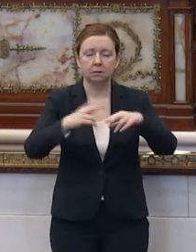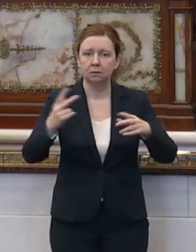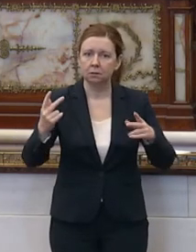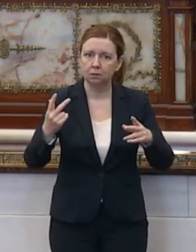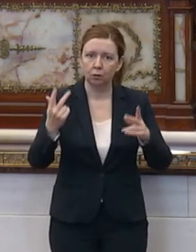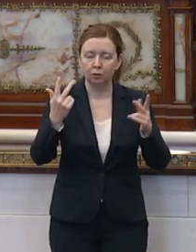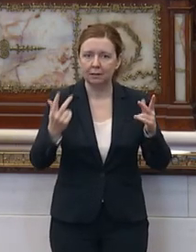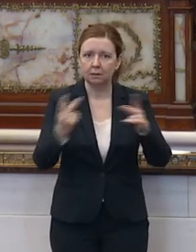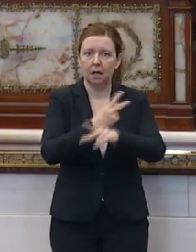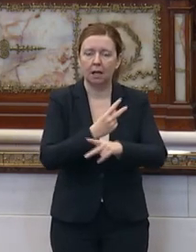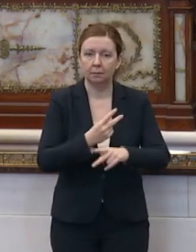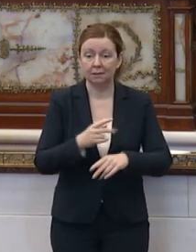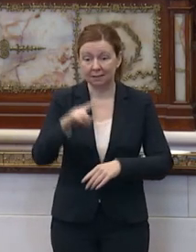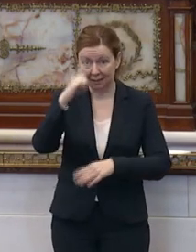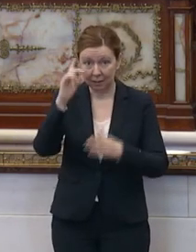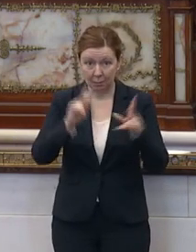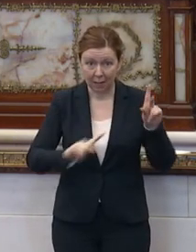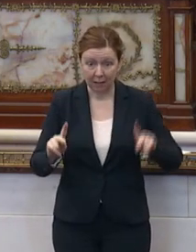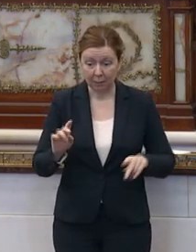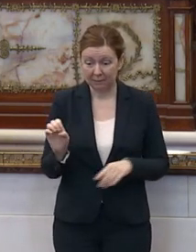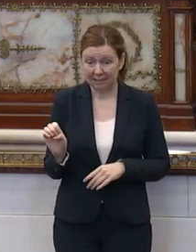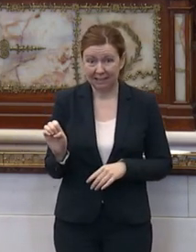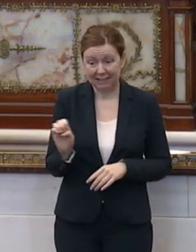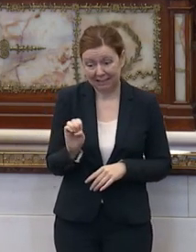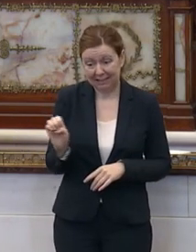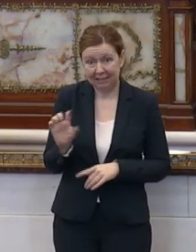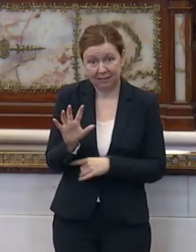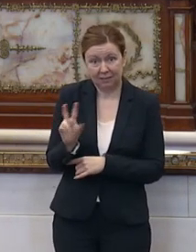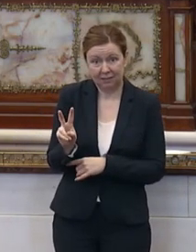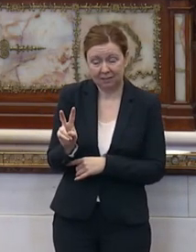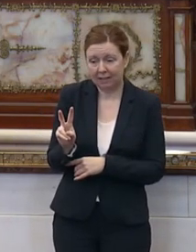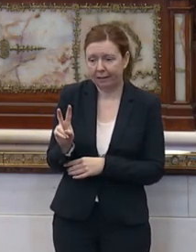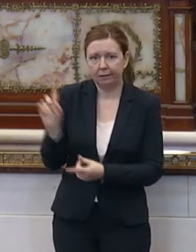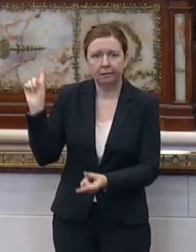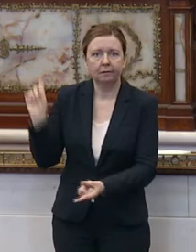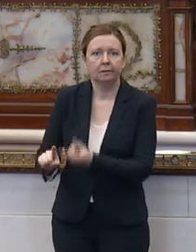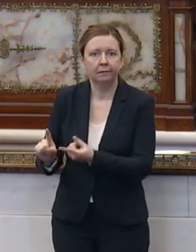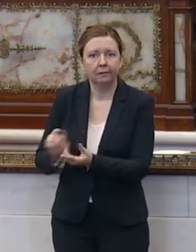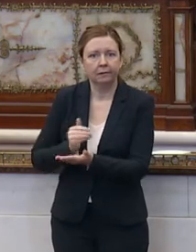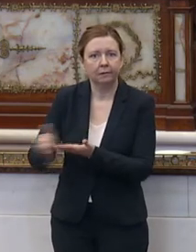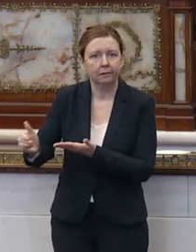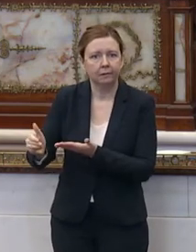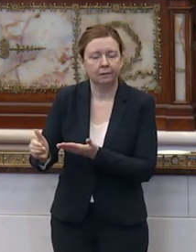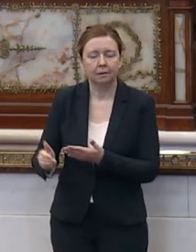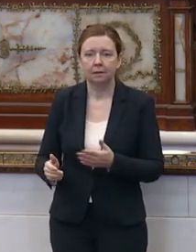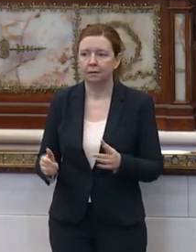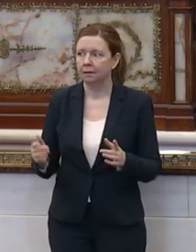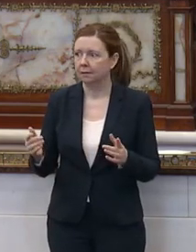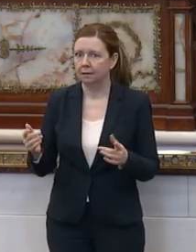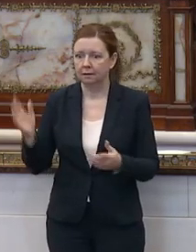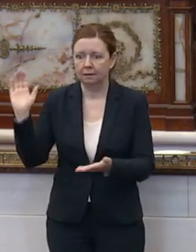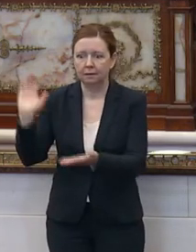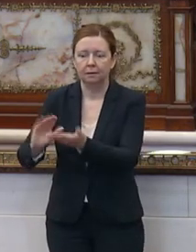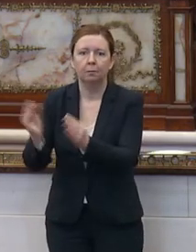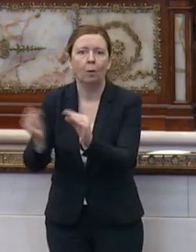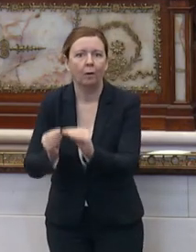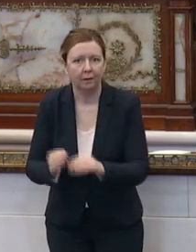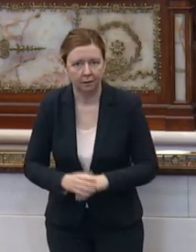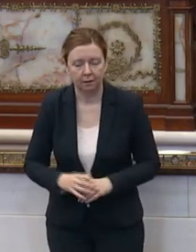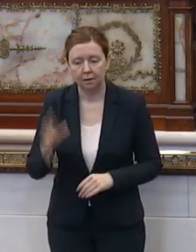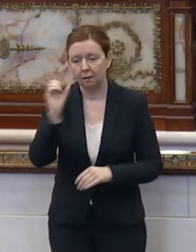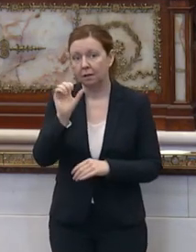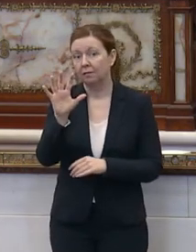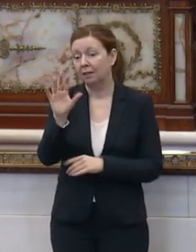area. The Black population east of 52nd Street has been cut in half, and the end is nowhere in sight. An